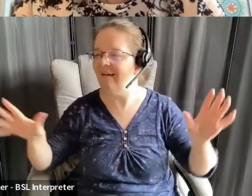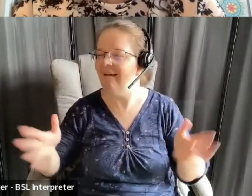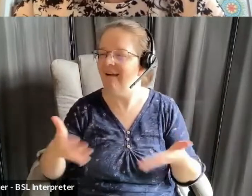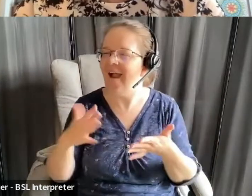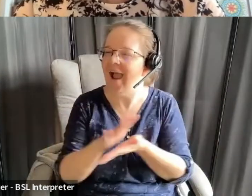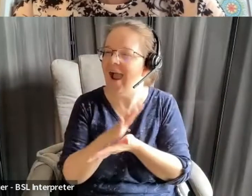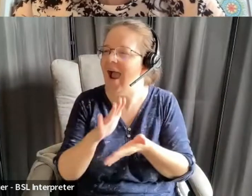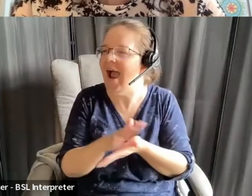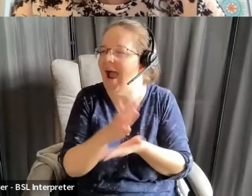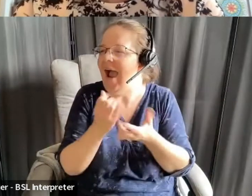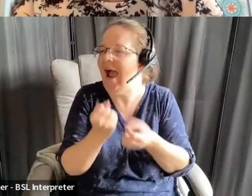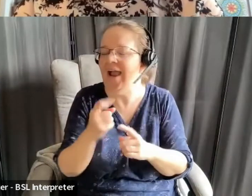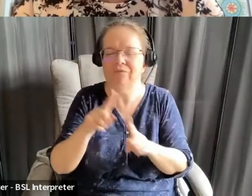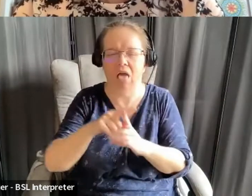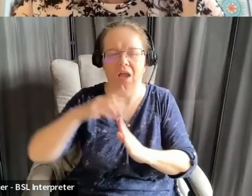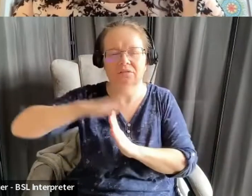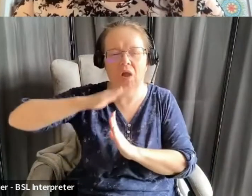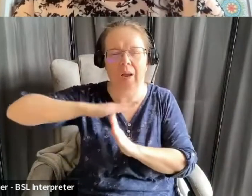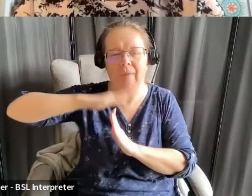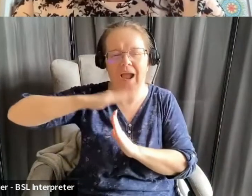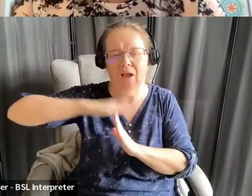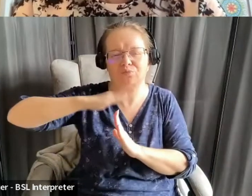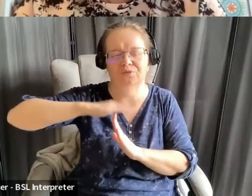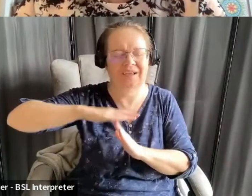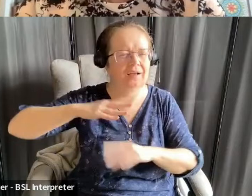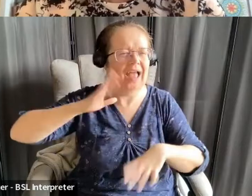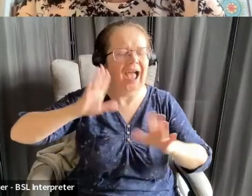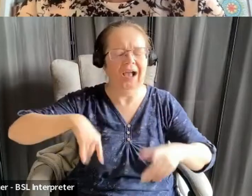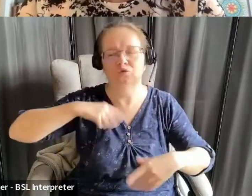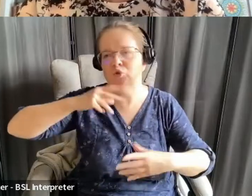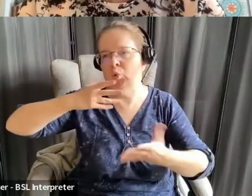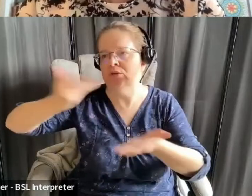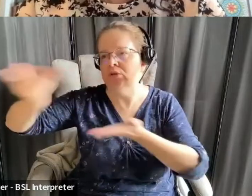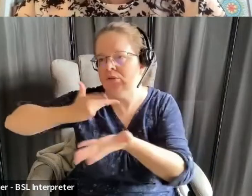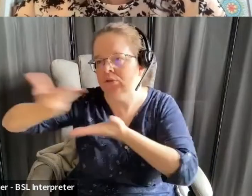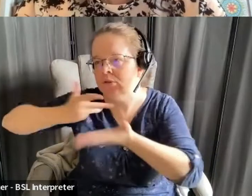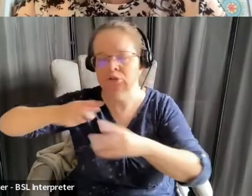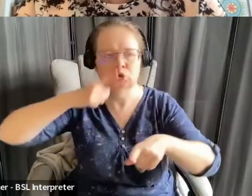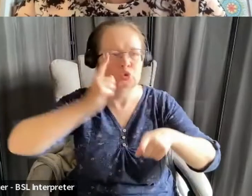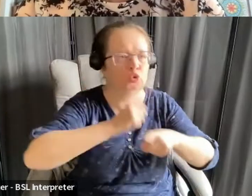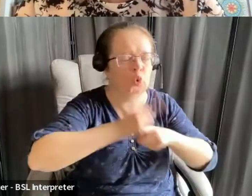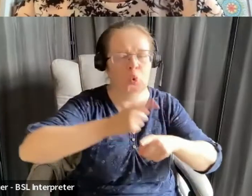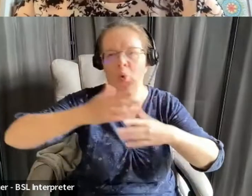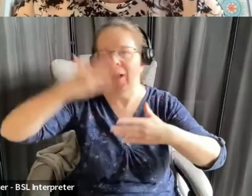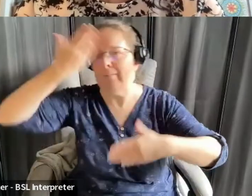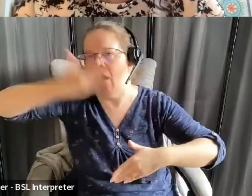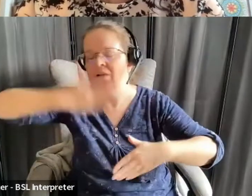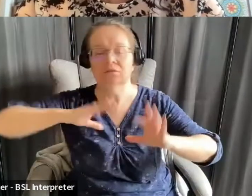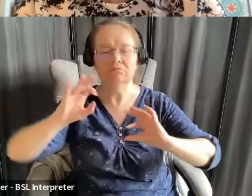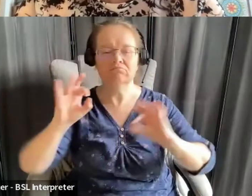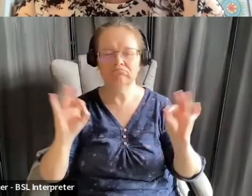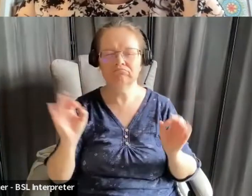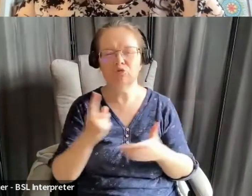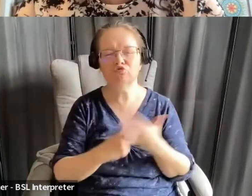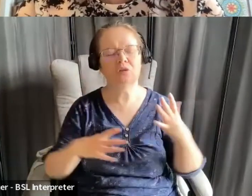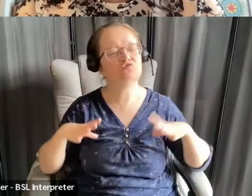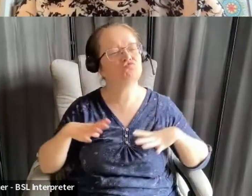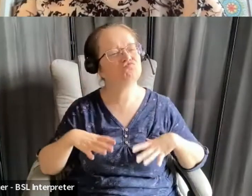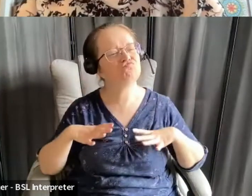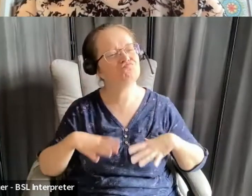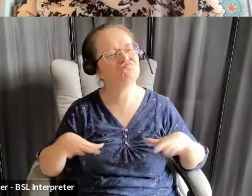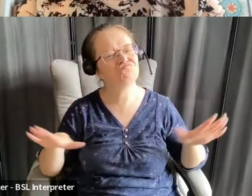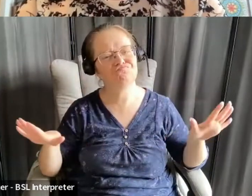that crucial time out of not having to talk or having to be someone they're not. So yeah.